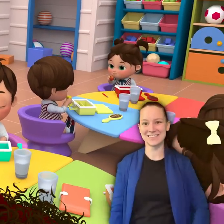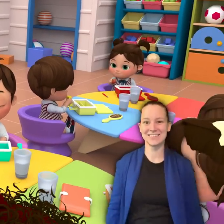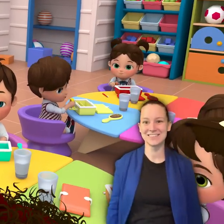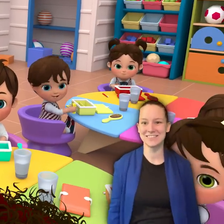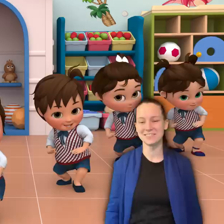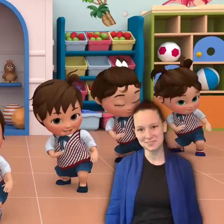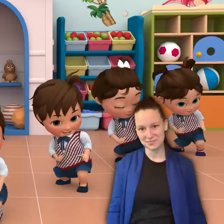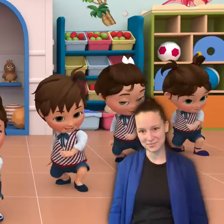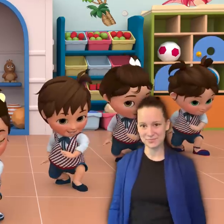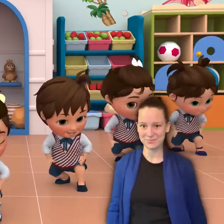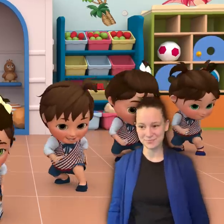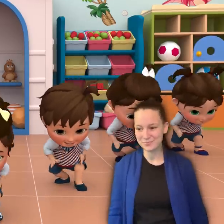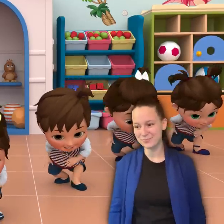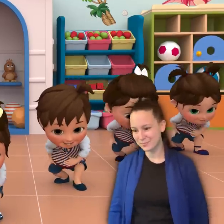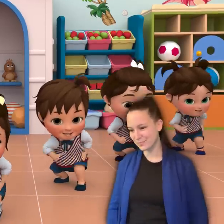day